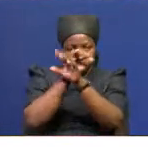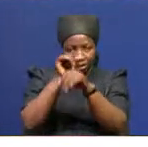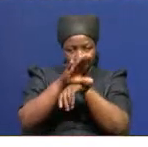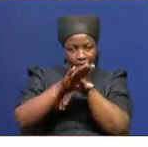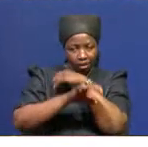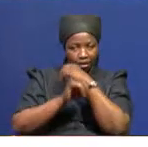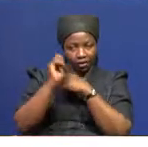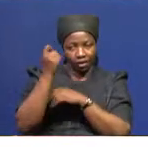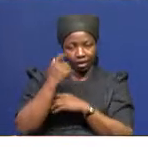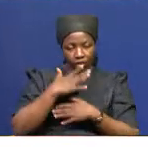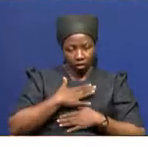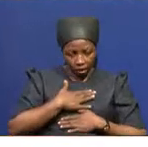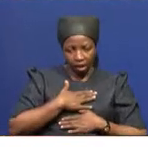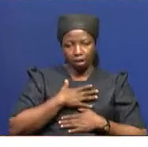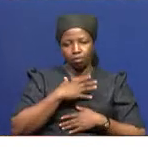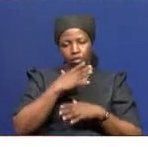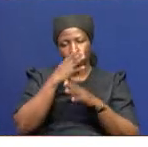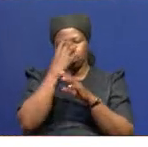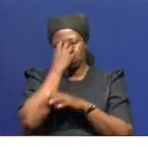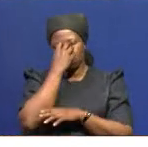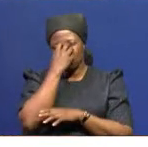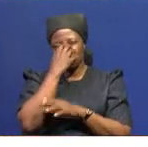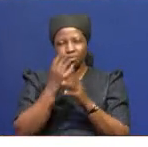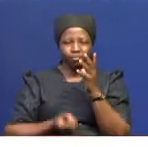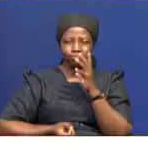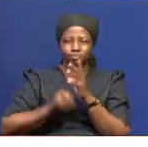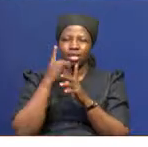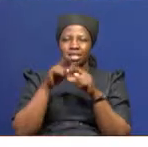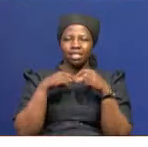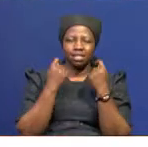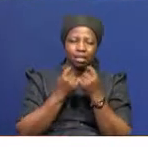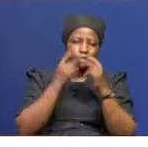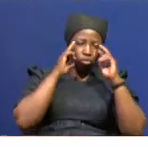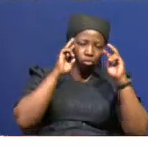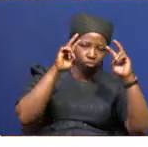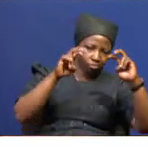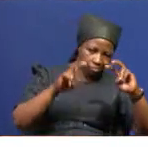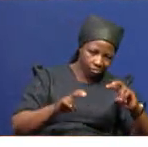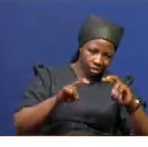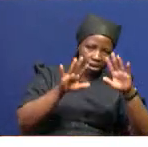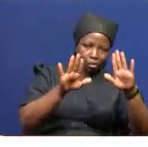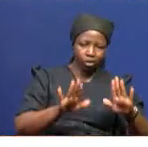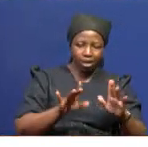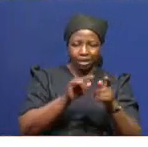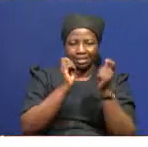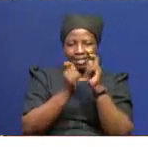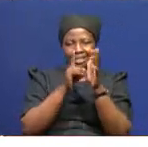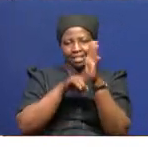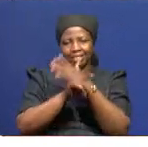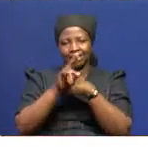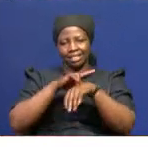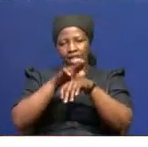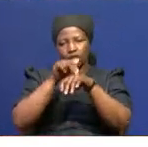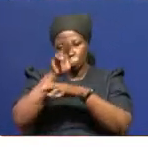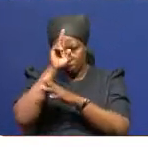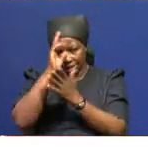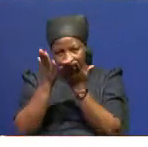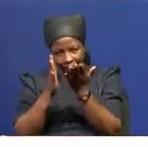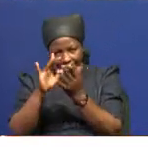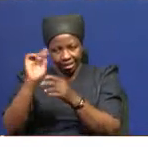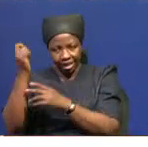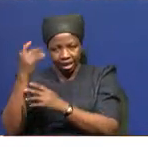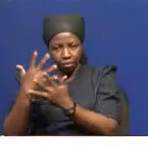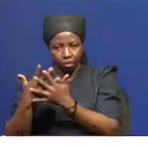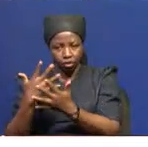William Ruto, established a task force to look into critical reforms in the National Police Service, Kenya Prisons, and National